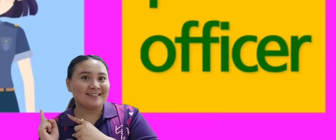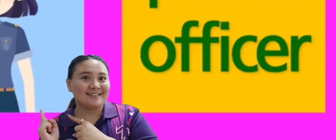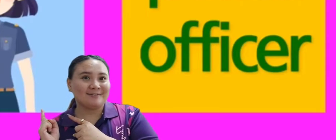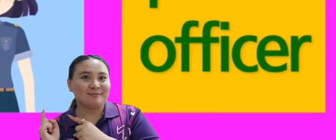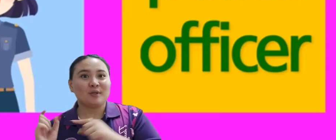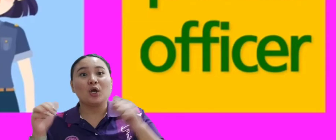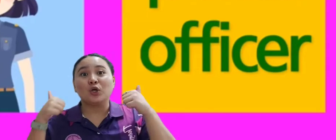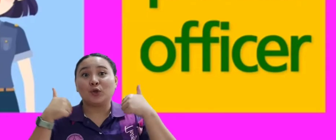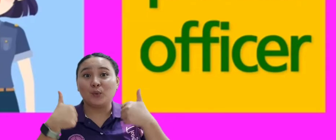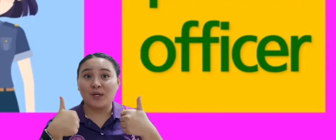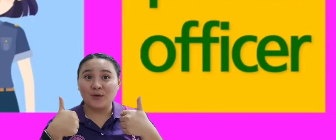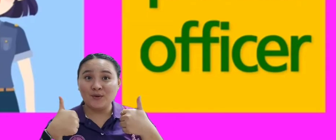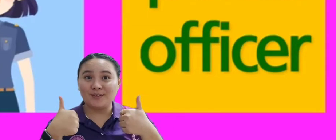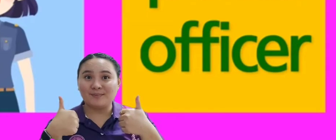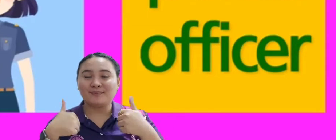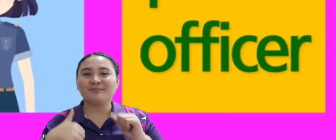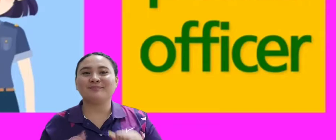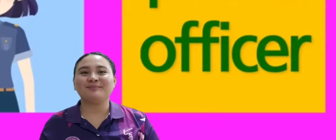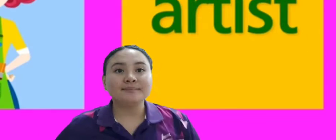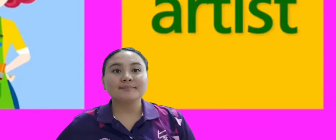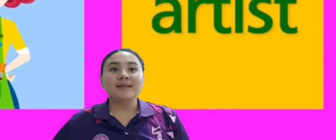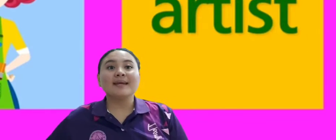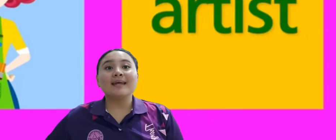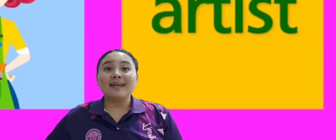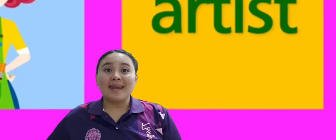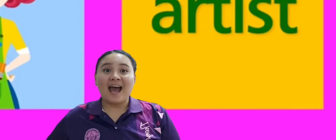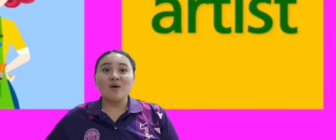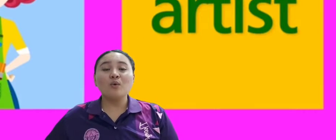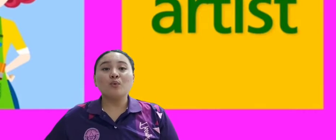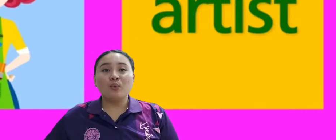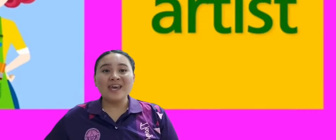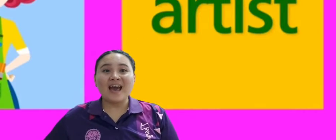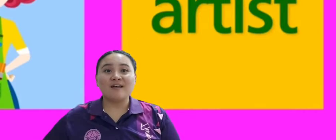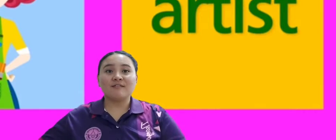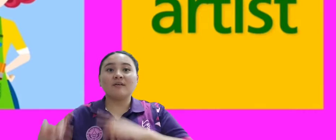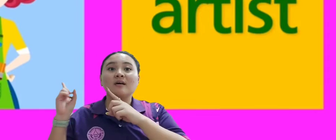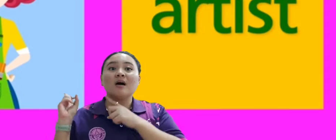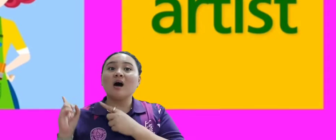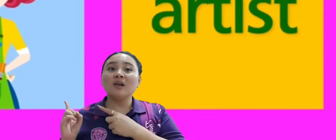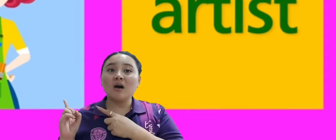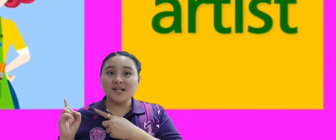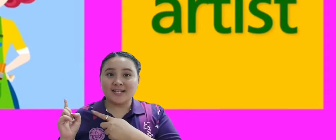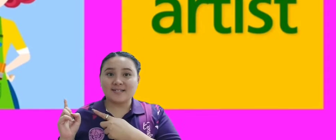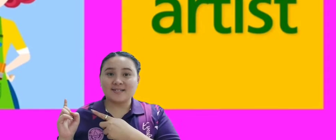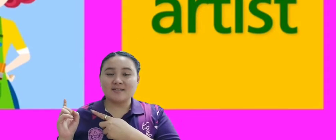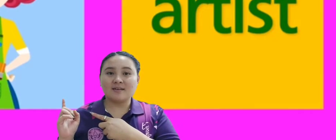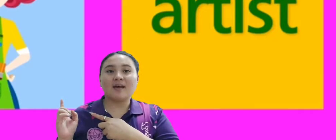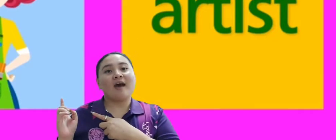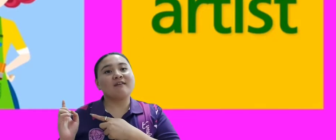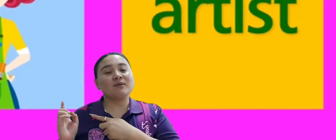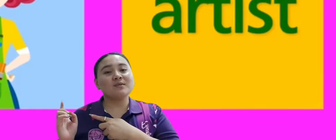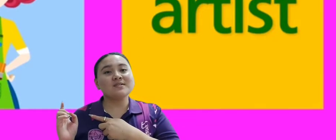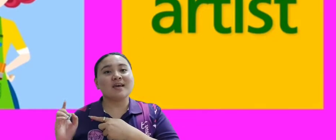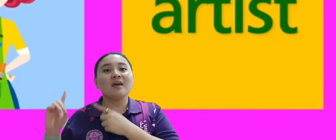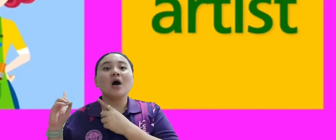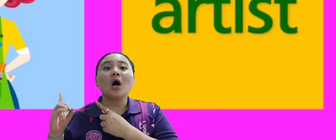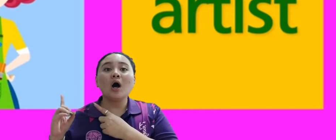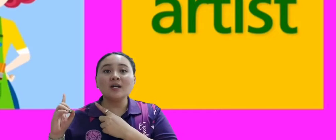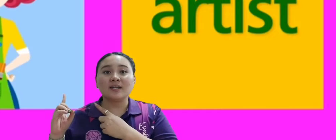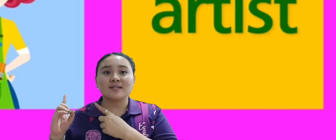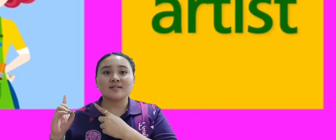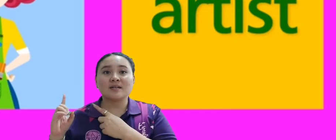policeman. You're doing good. Now we have an artist. Everyone